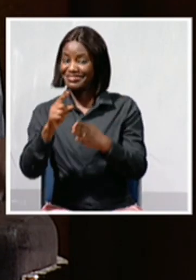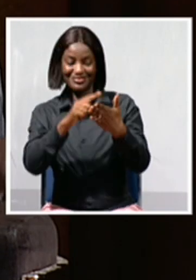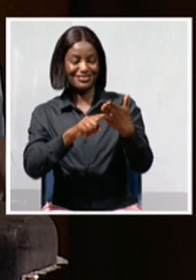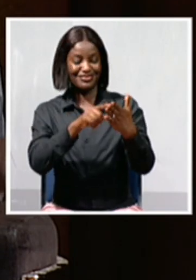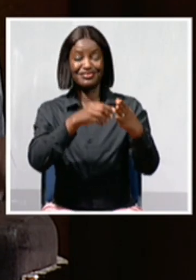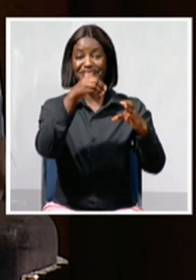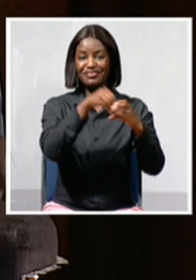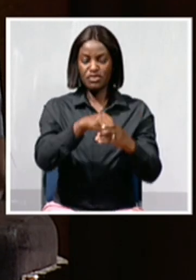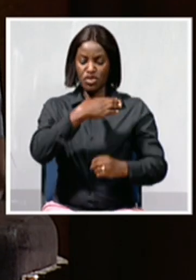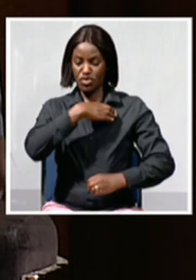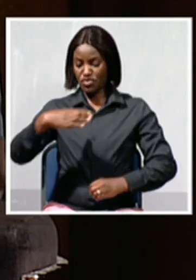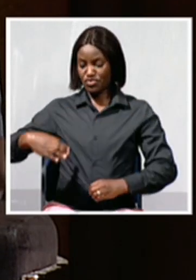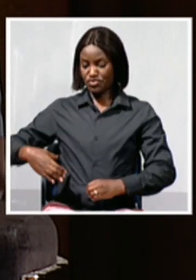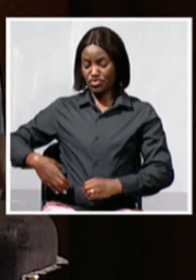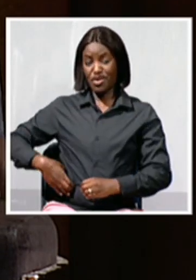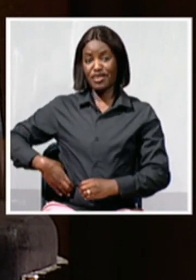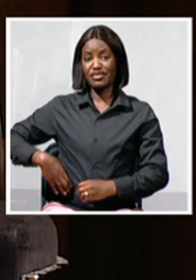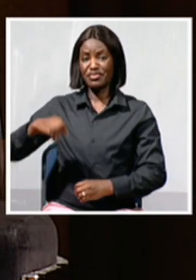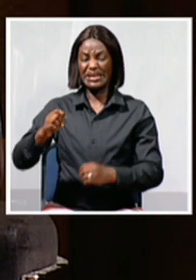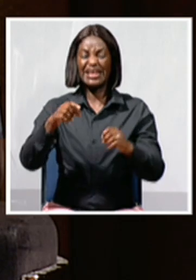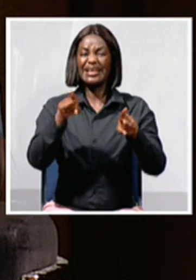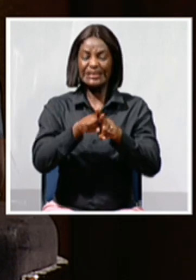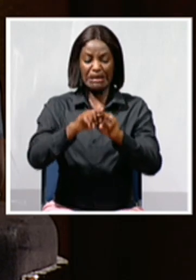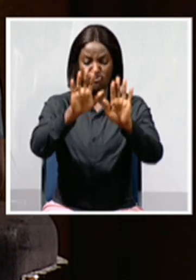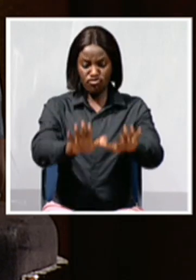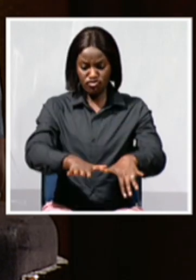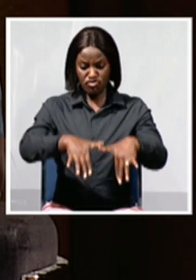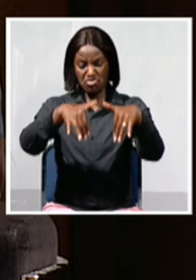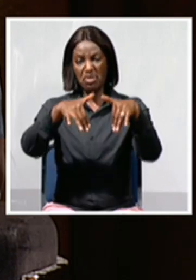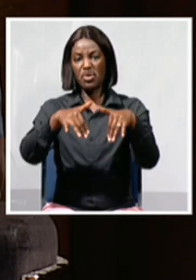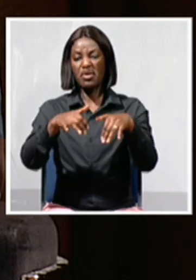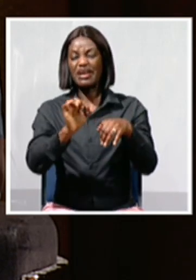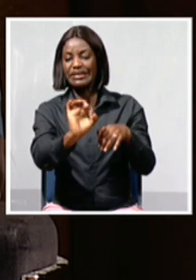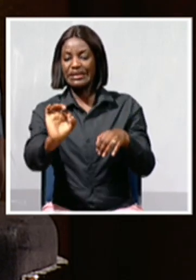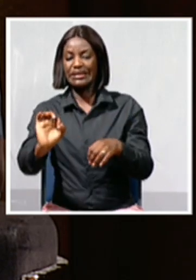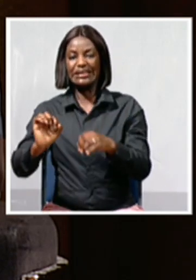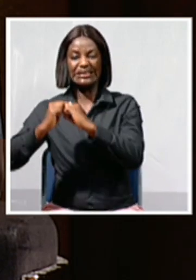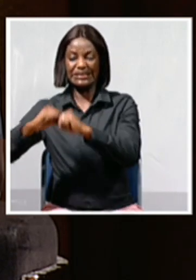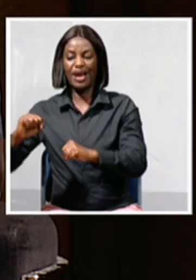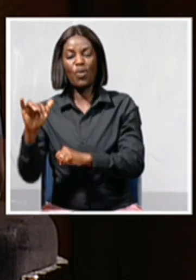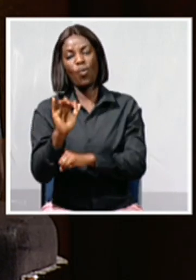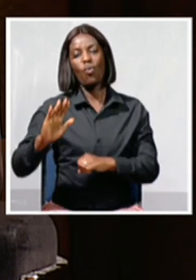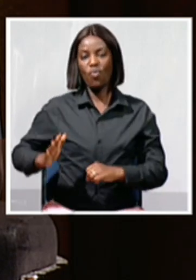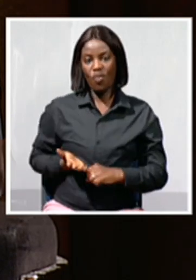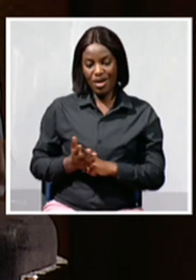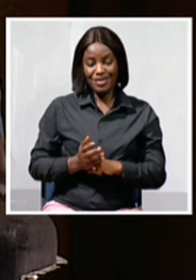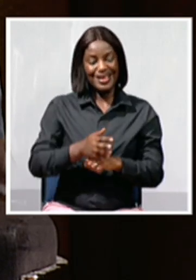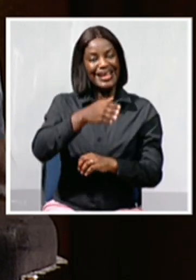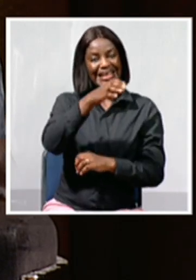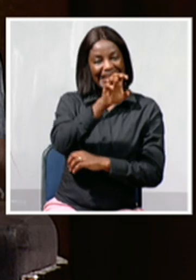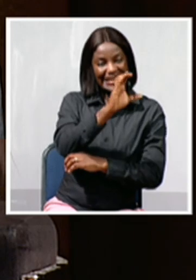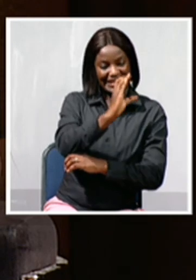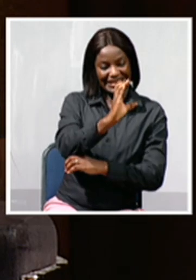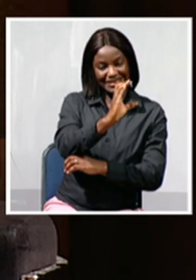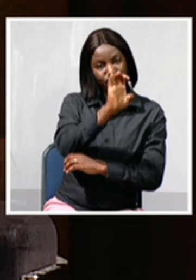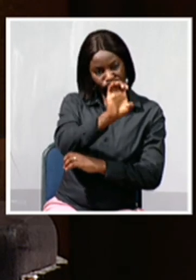presidential candidate and members of the National Assembly of their choice. The Electoral Commission of Namibia, the ECN, recorded